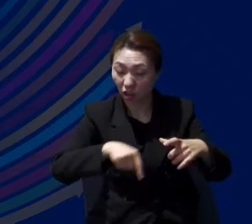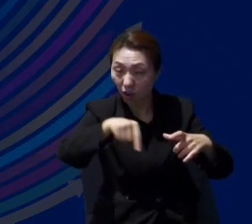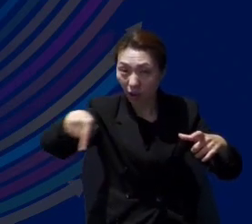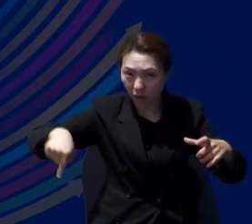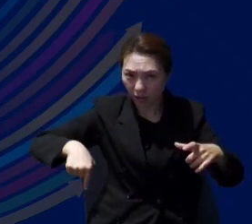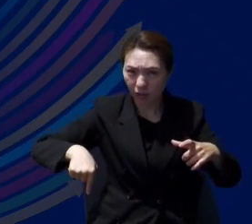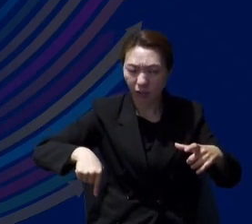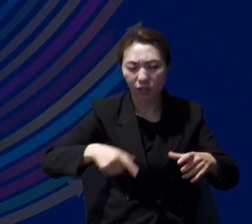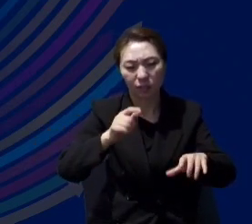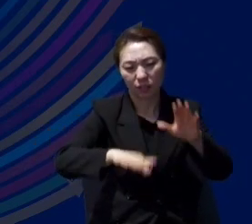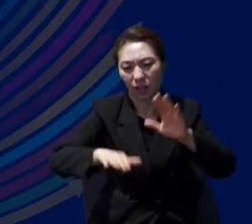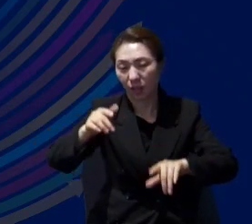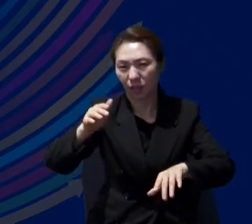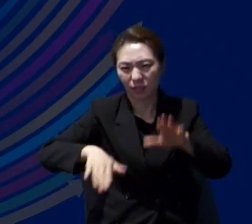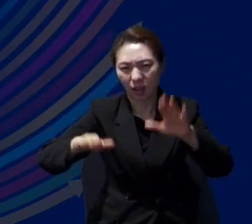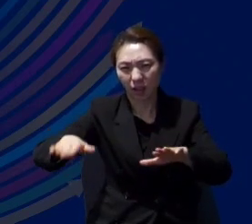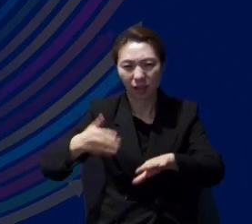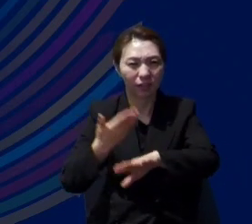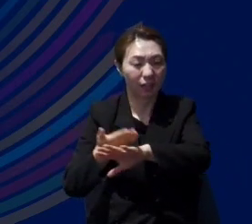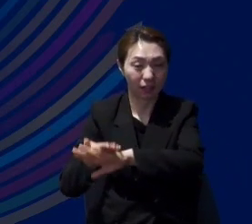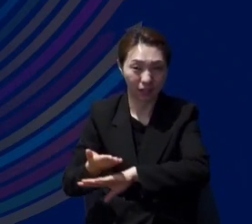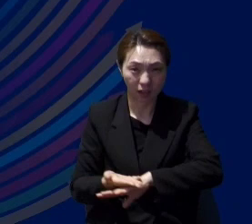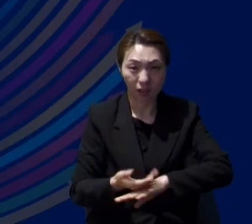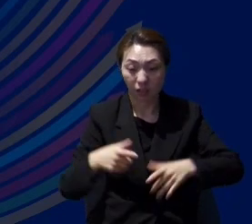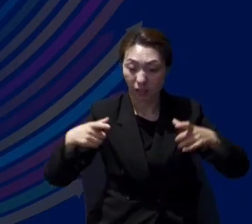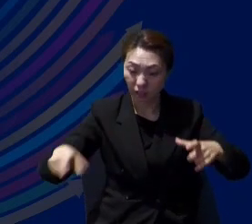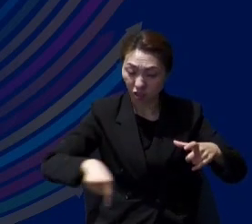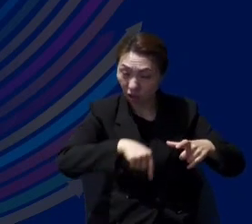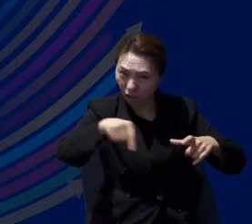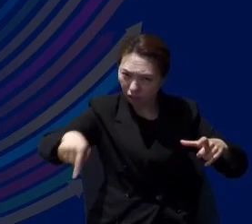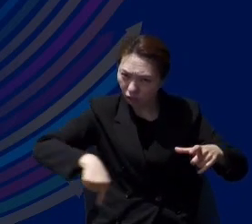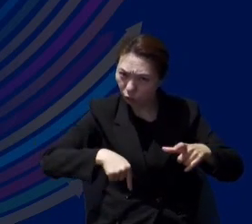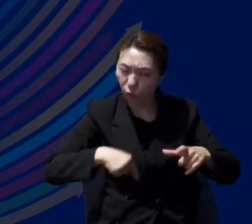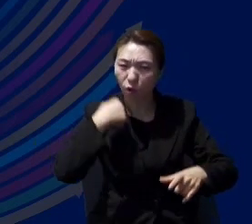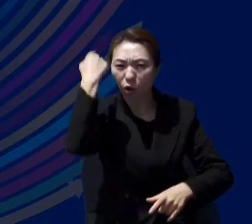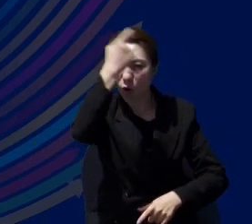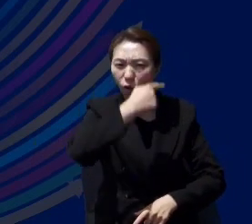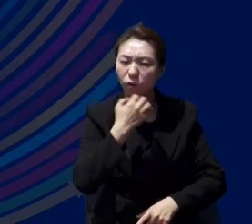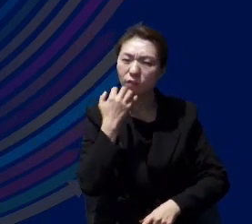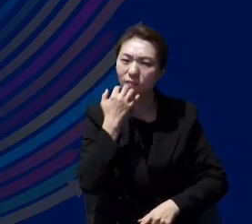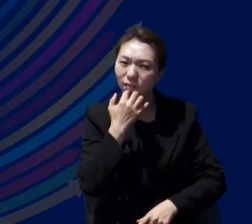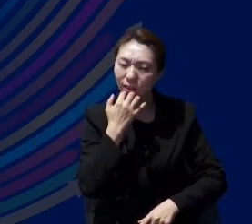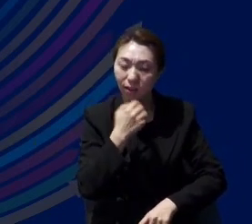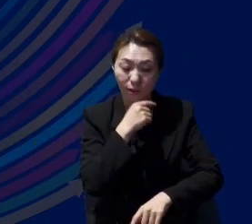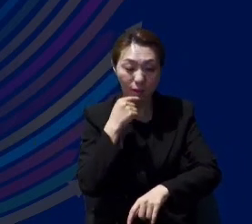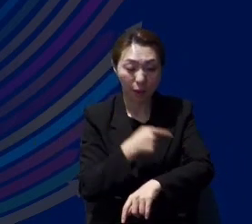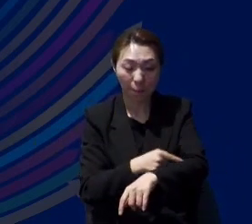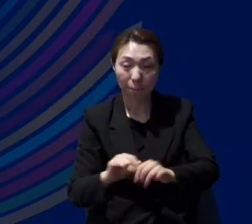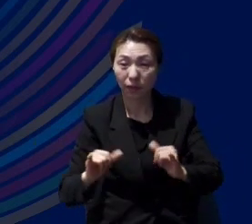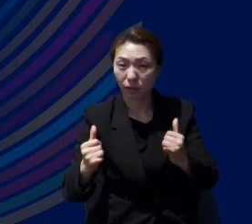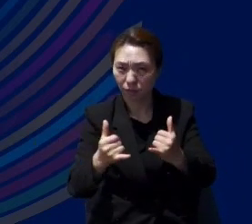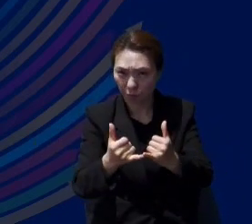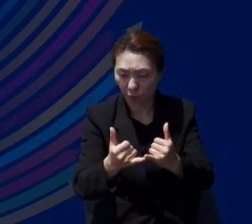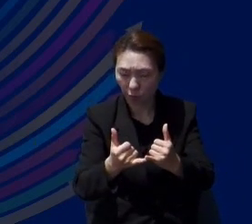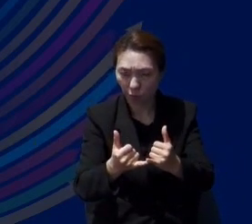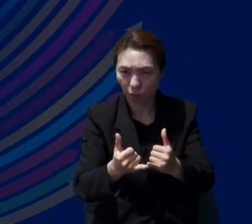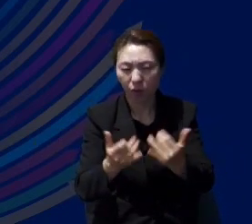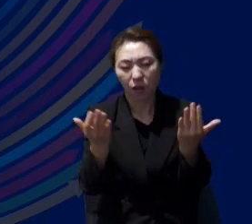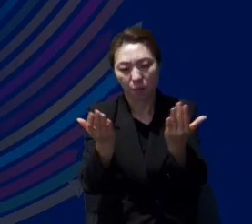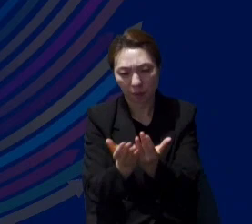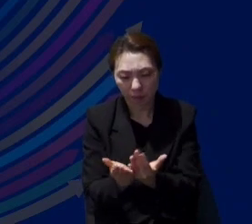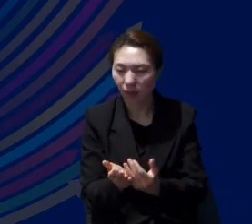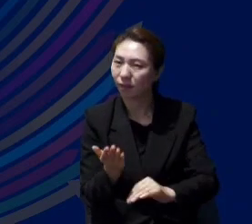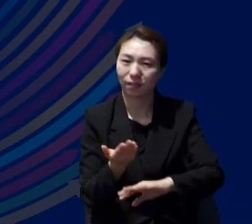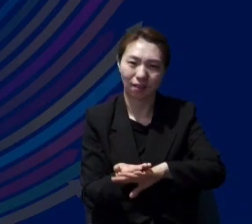place-based disparities. So you really just can't get away from that in the US. There's nothing really even approaching equality